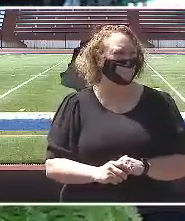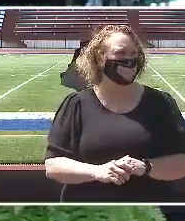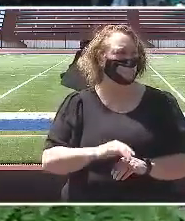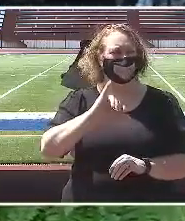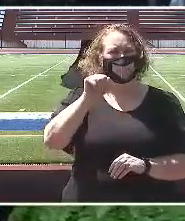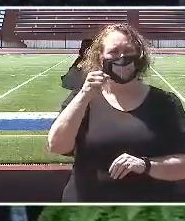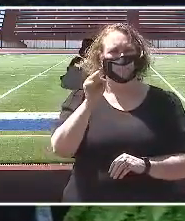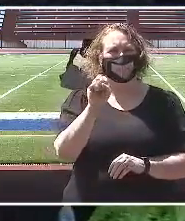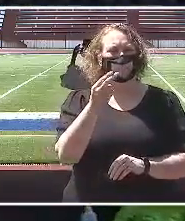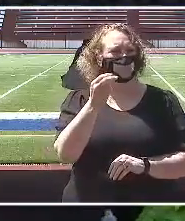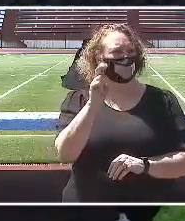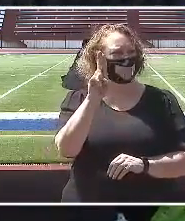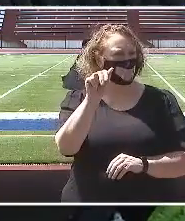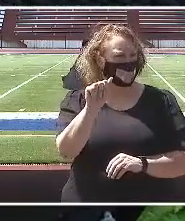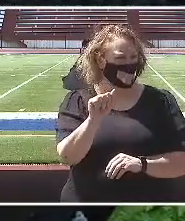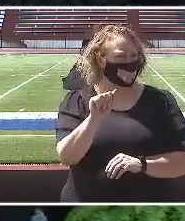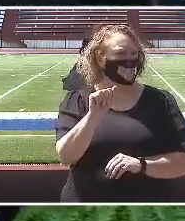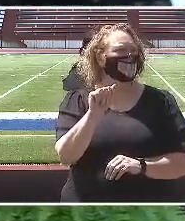Joshua Basurto.